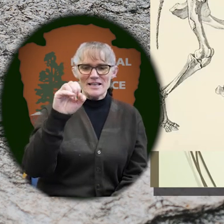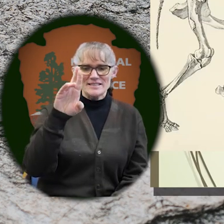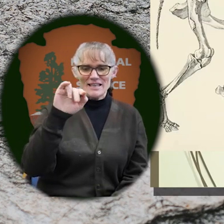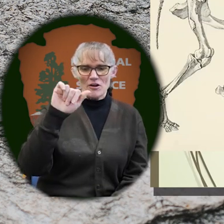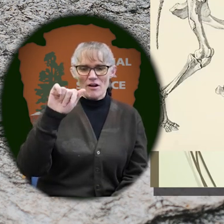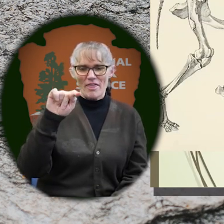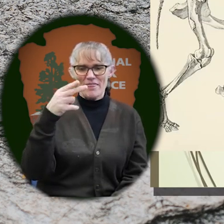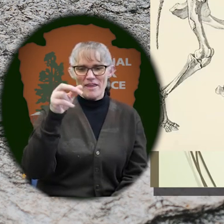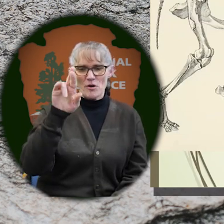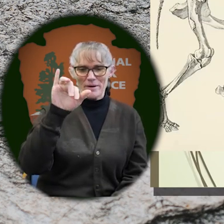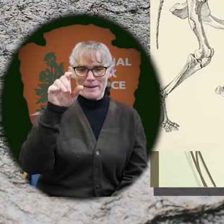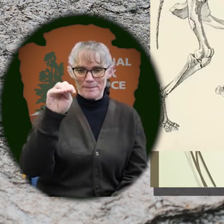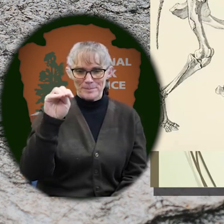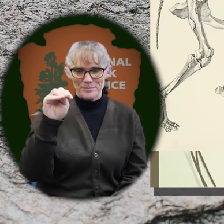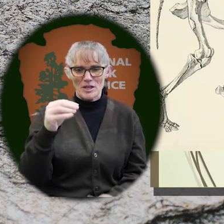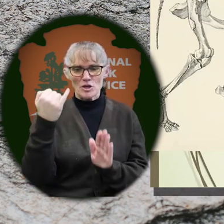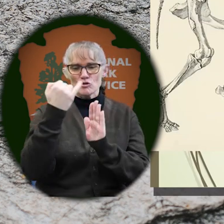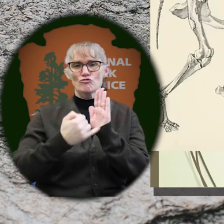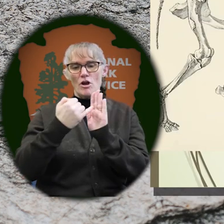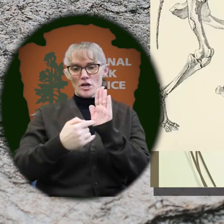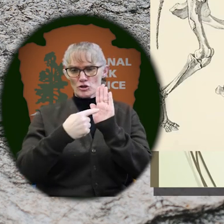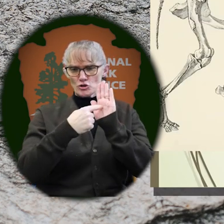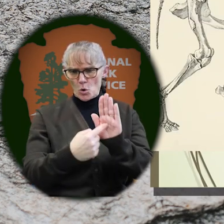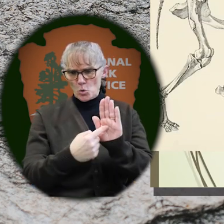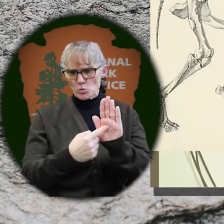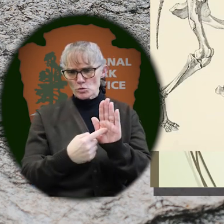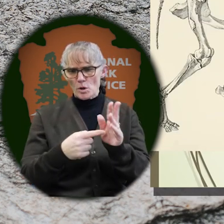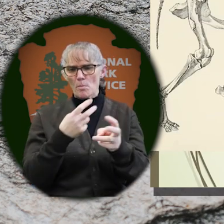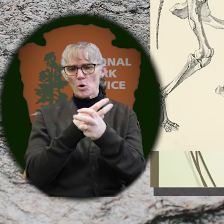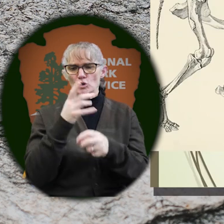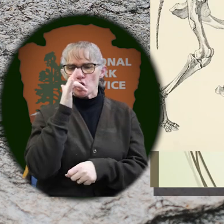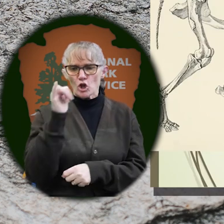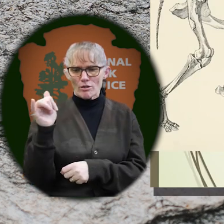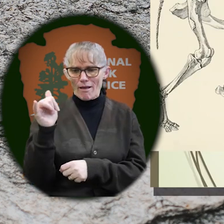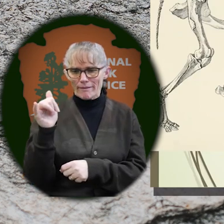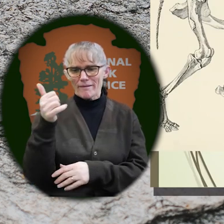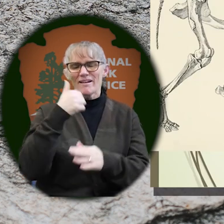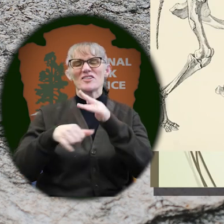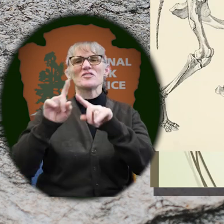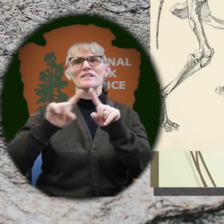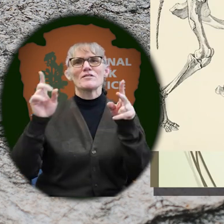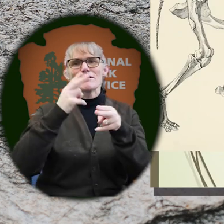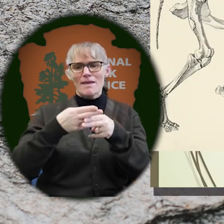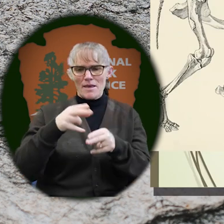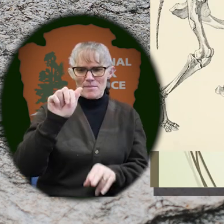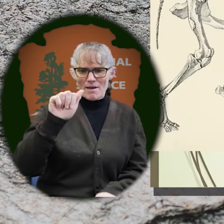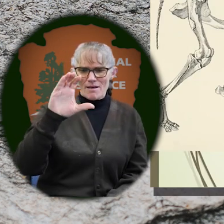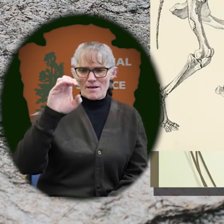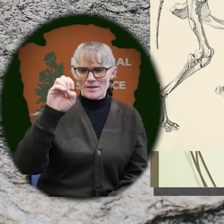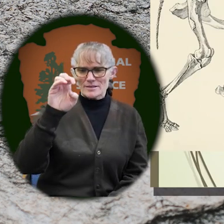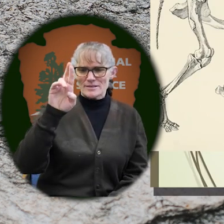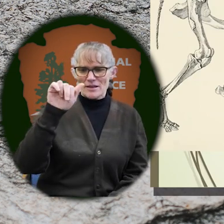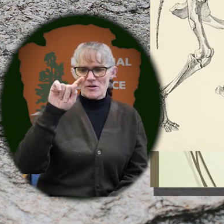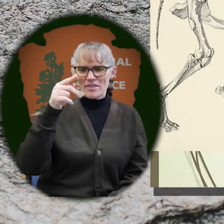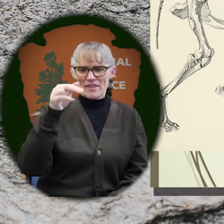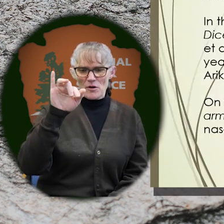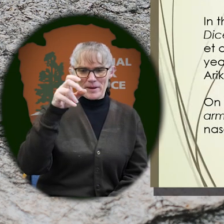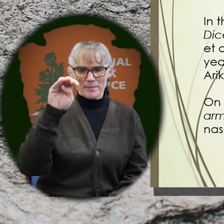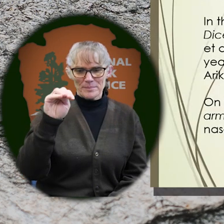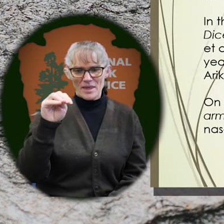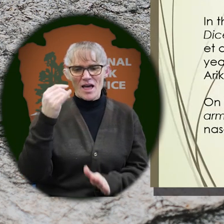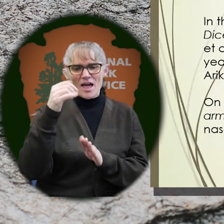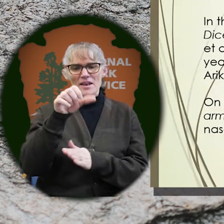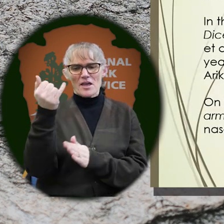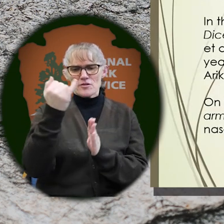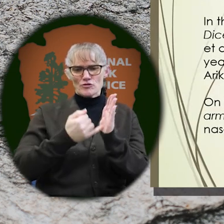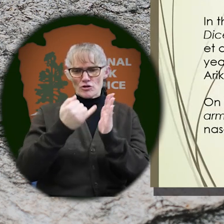illustration depicting it when it was known as Ceratherium, and also another illustration depicting it, what it may have looked like alive.